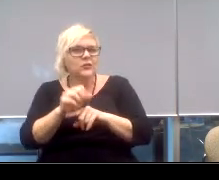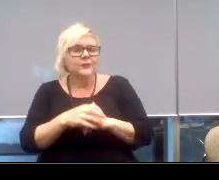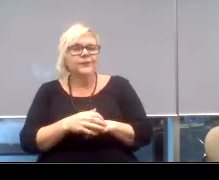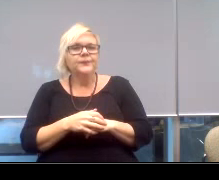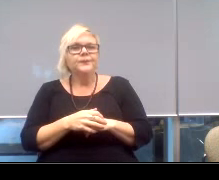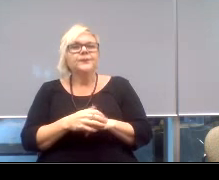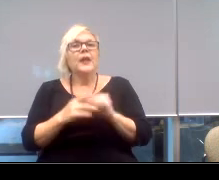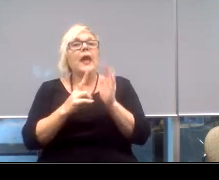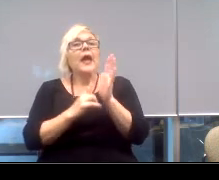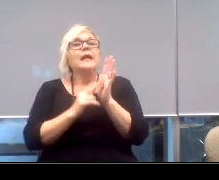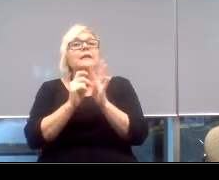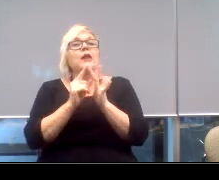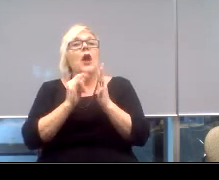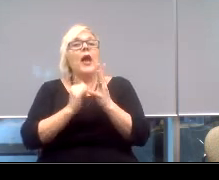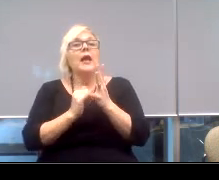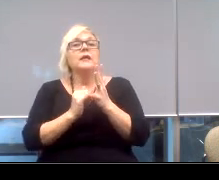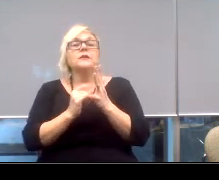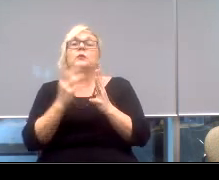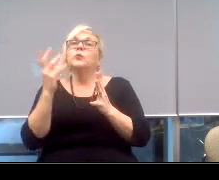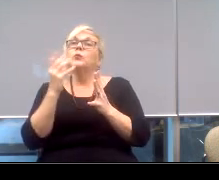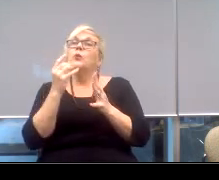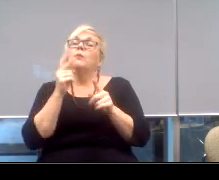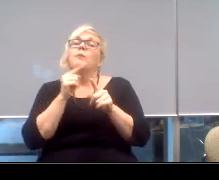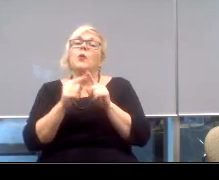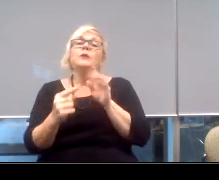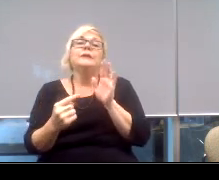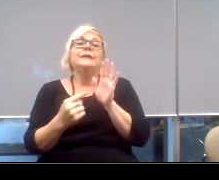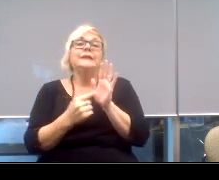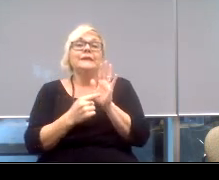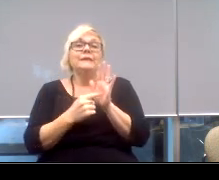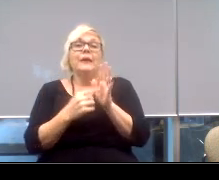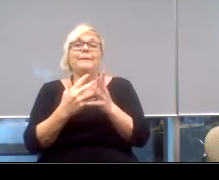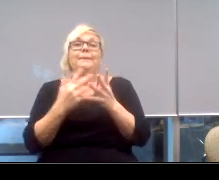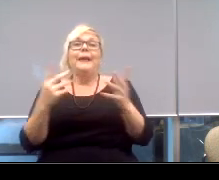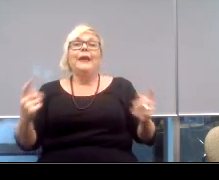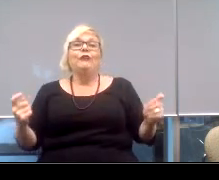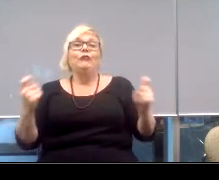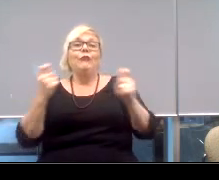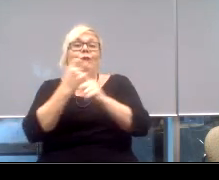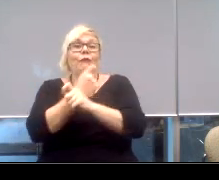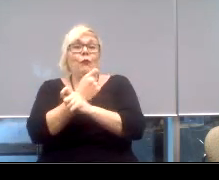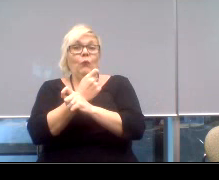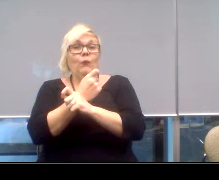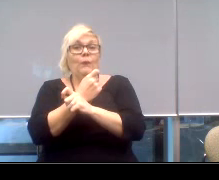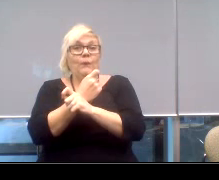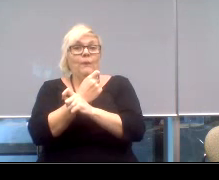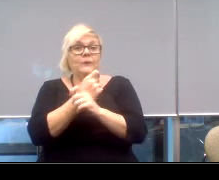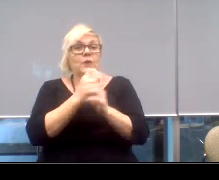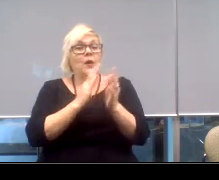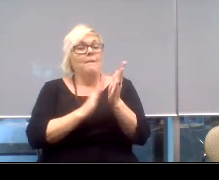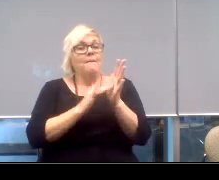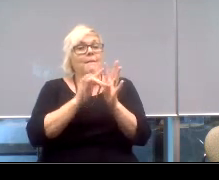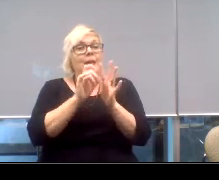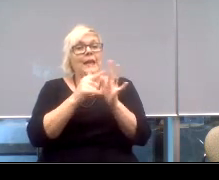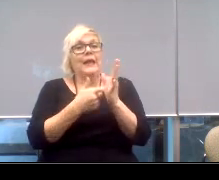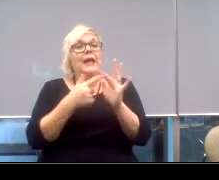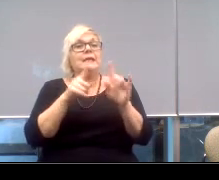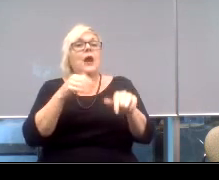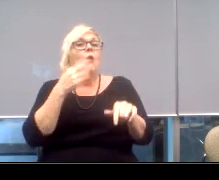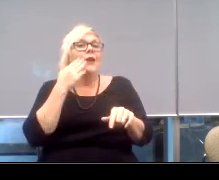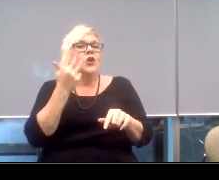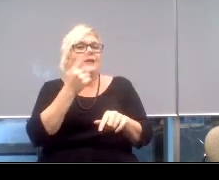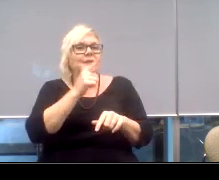The NDIS is the most significant economic reform and social reform since the introduction of Medicare in the